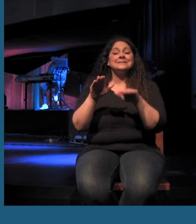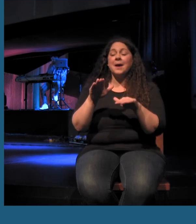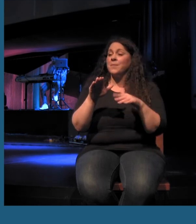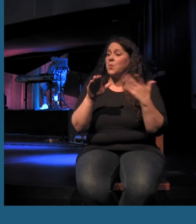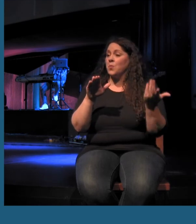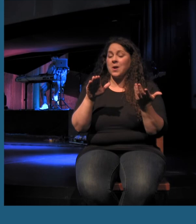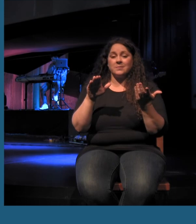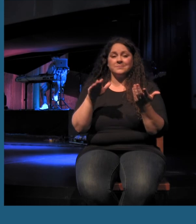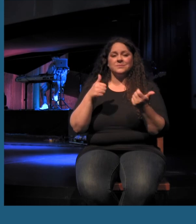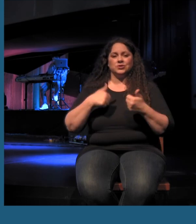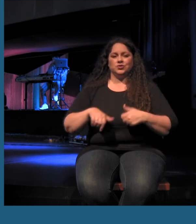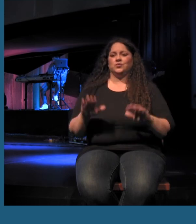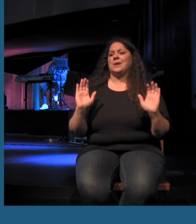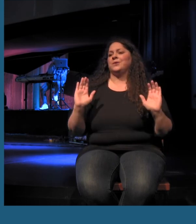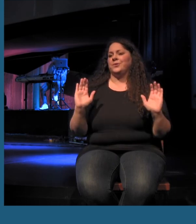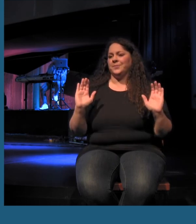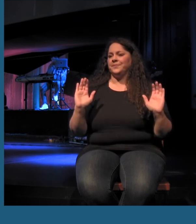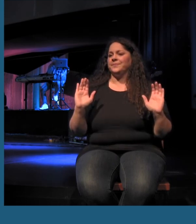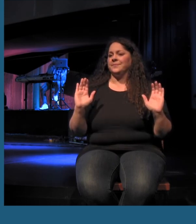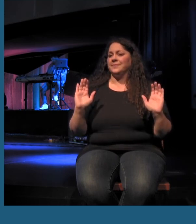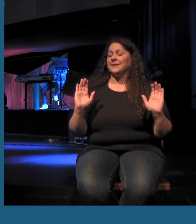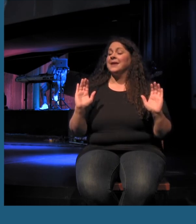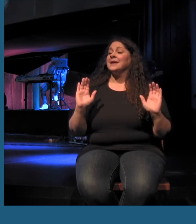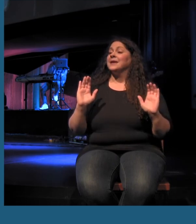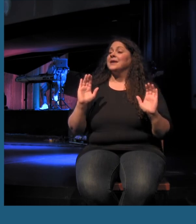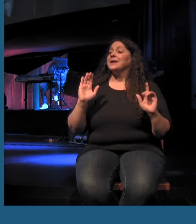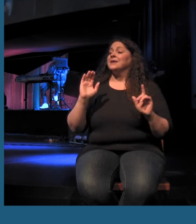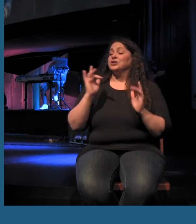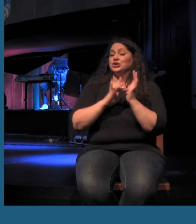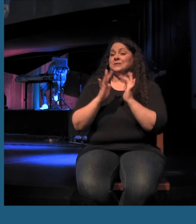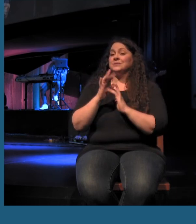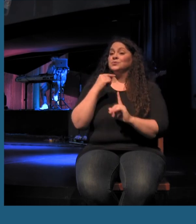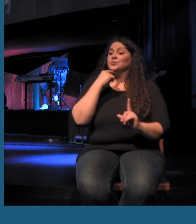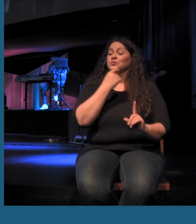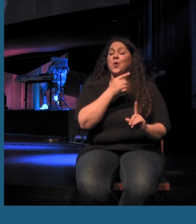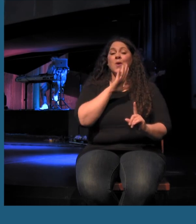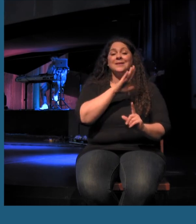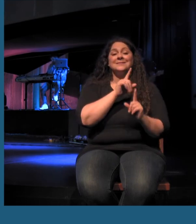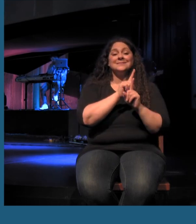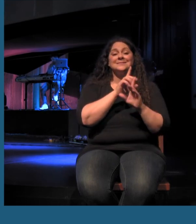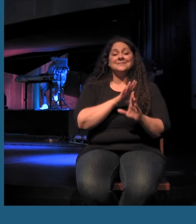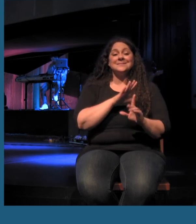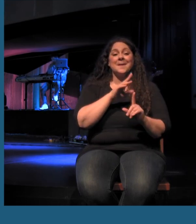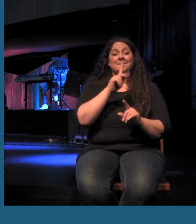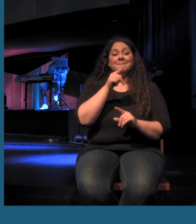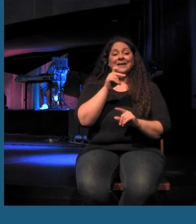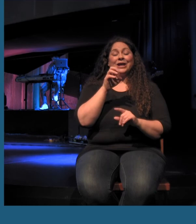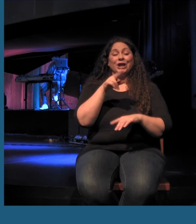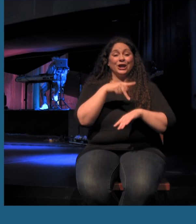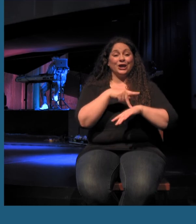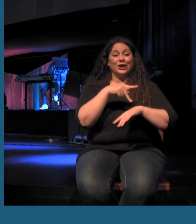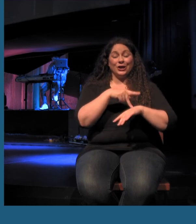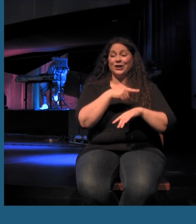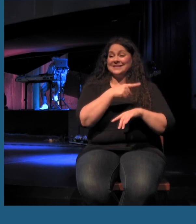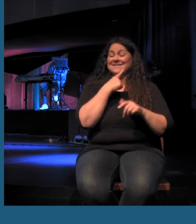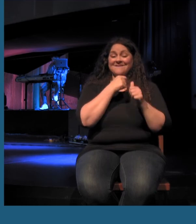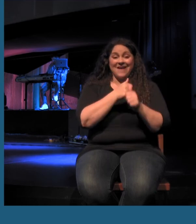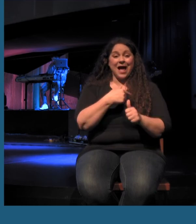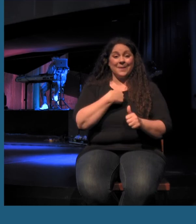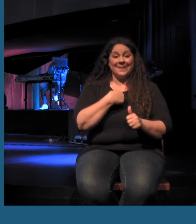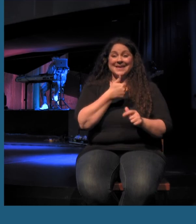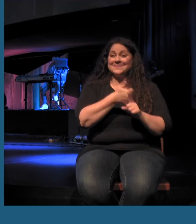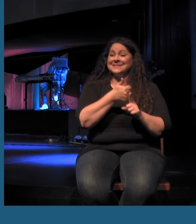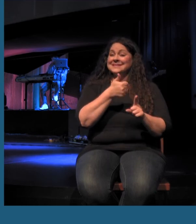surrender. Jesus said to Peter, one of the disciples, he says, follow me and I will teach you how to fish for people. Peter